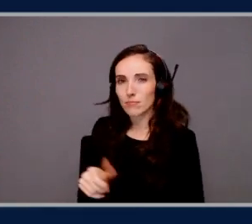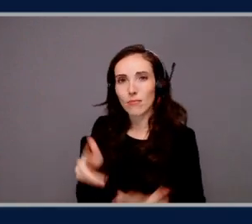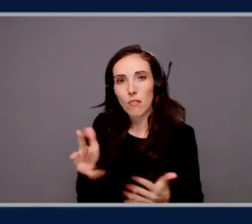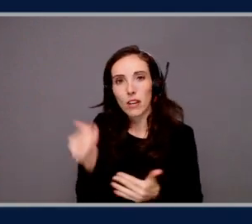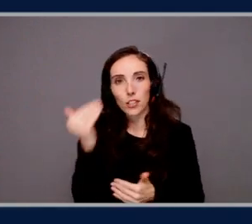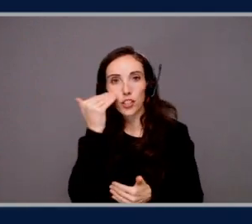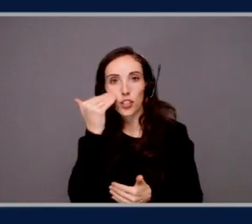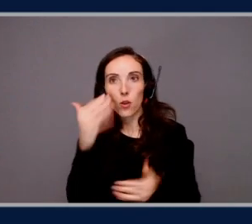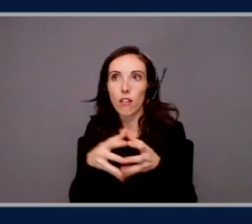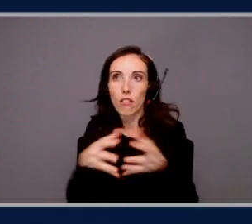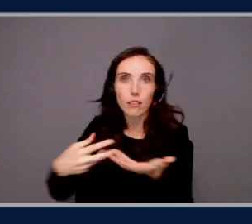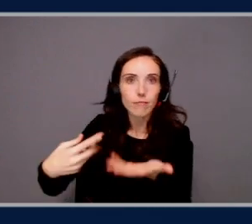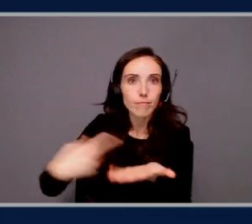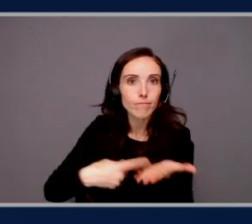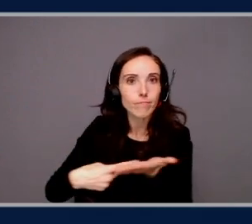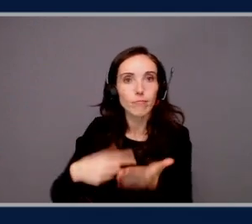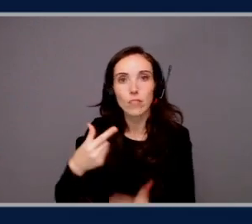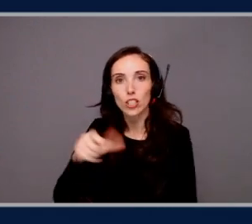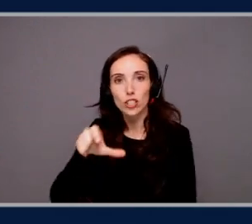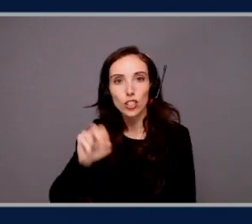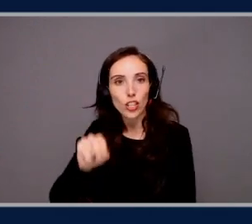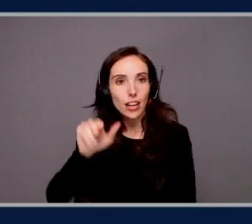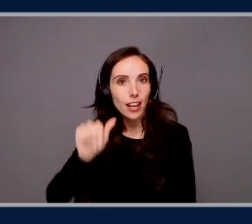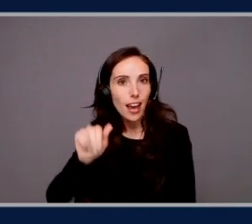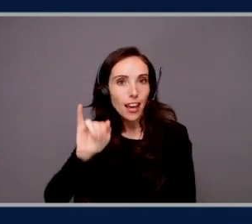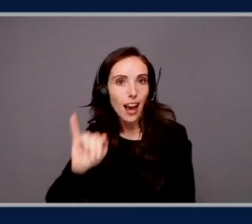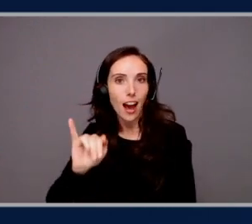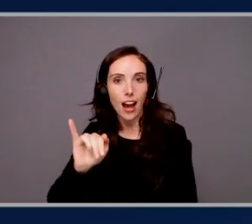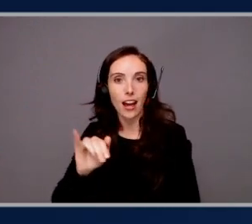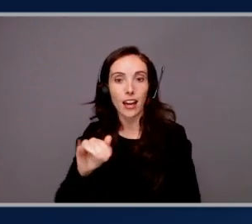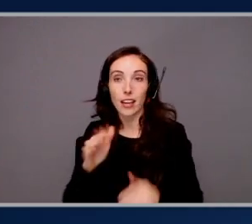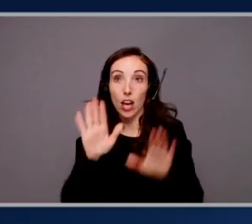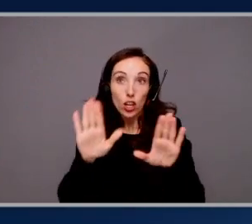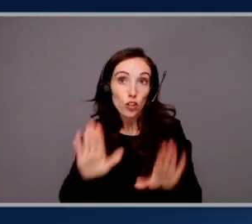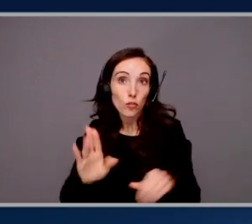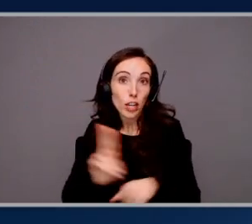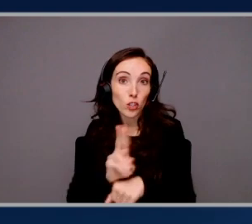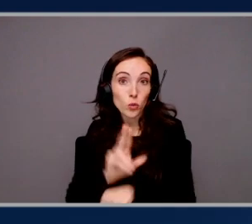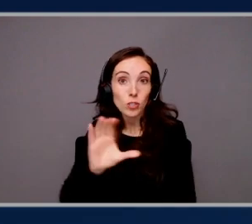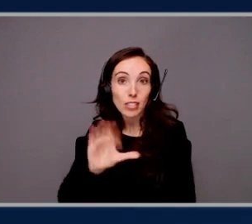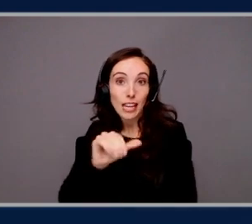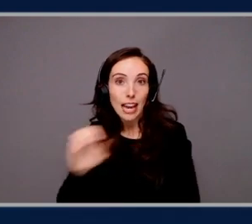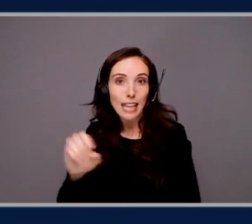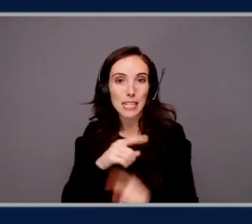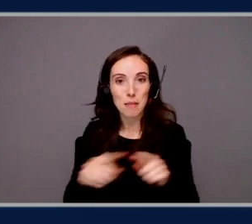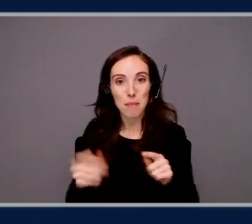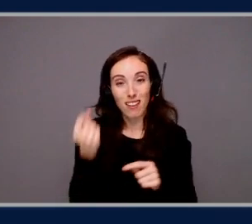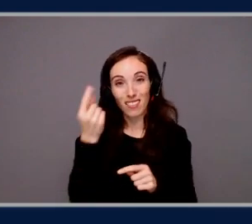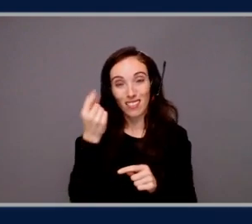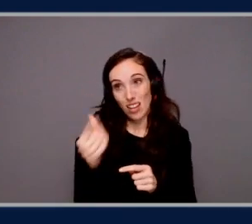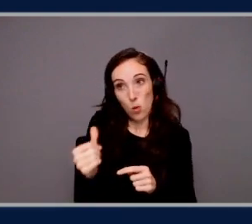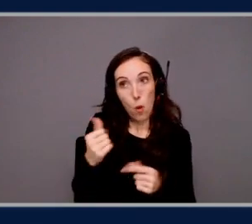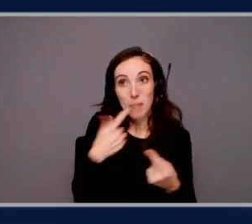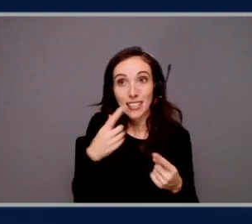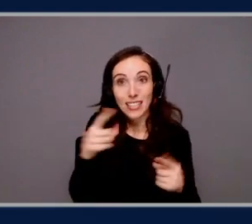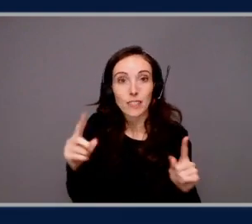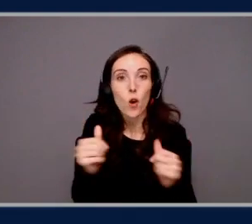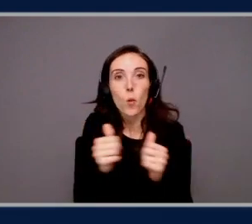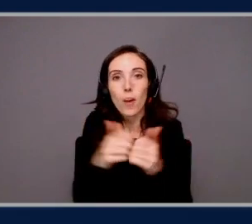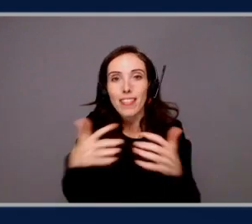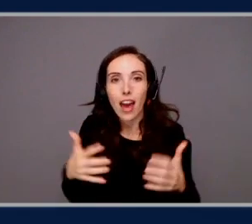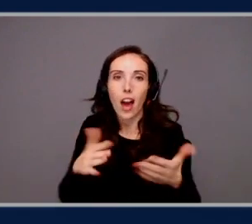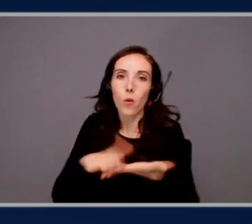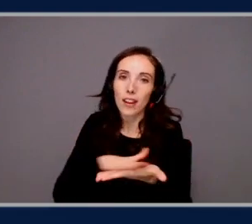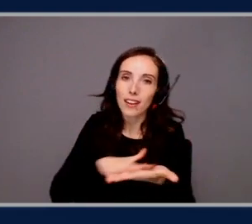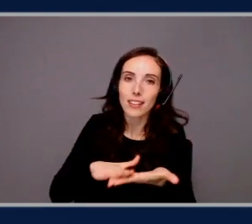of Gen AI and these opportunities for fantastic applications, but none of those applications will be successful without really clean, unified data sources. Exactly.